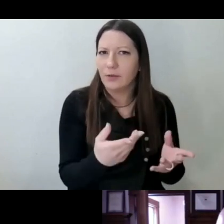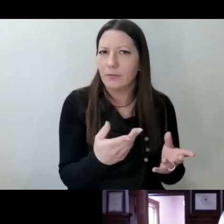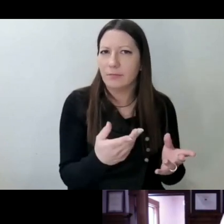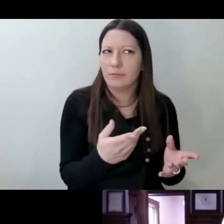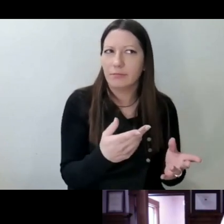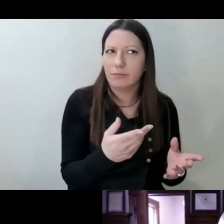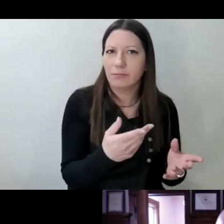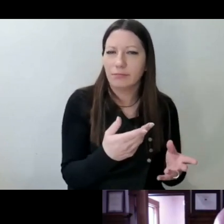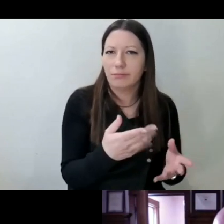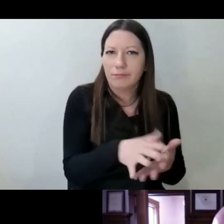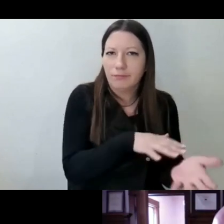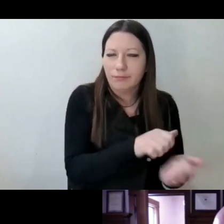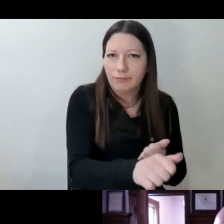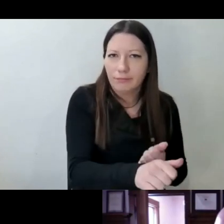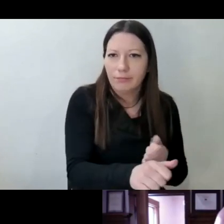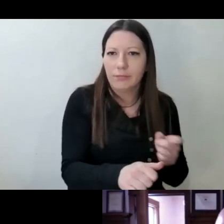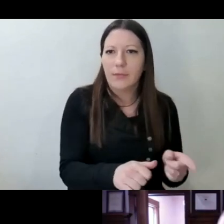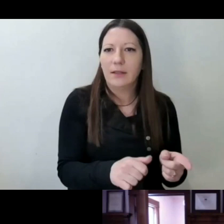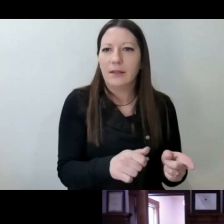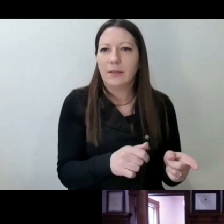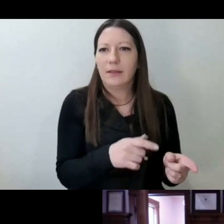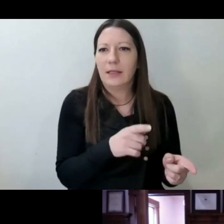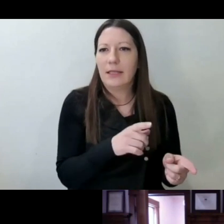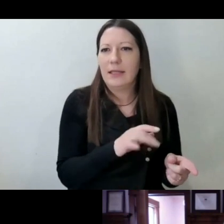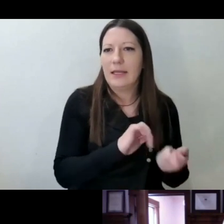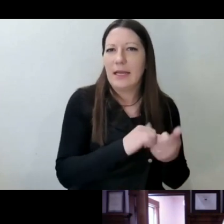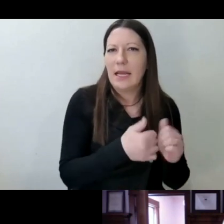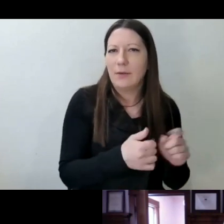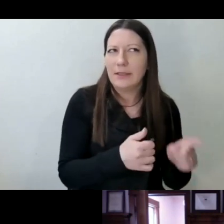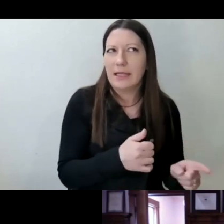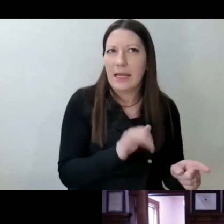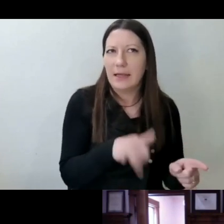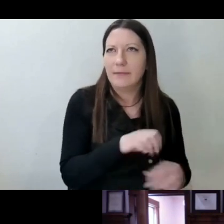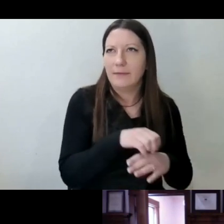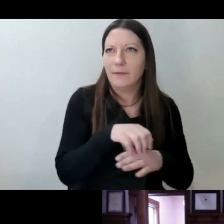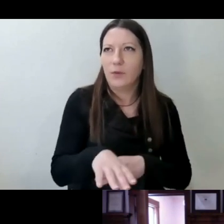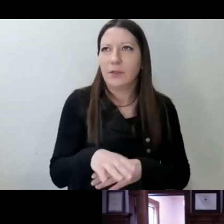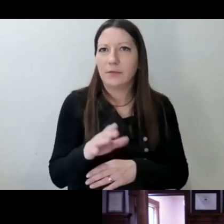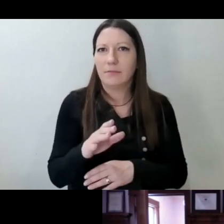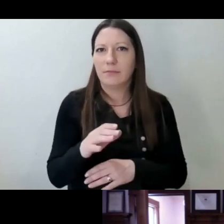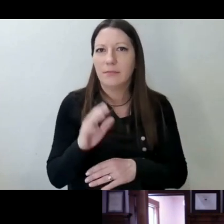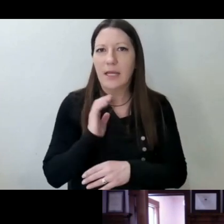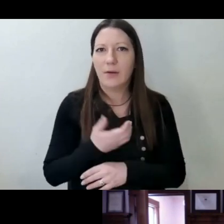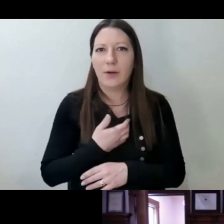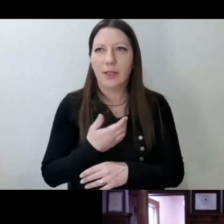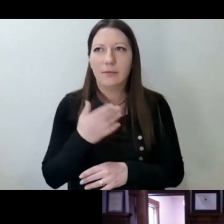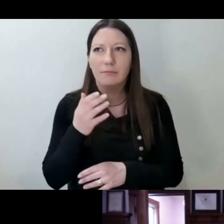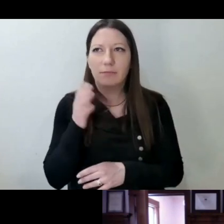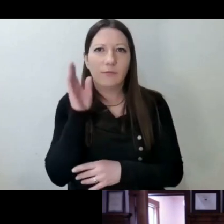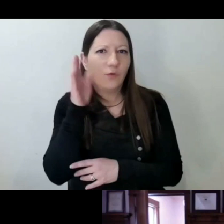our understanding and possible future possibilities? Again, another big